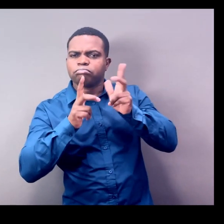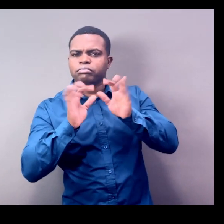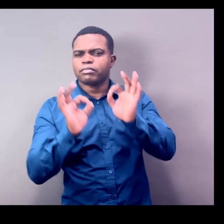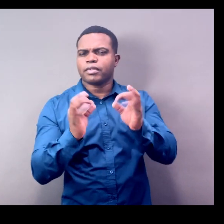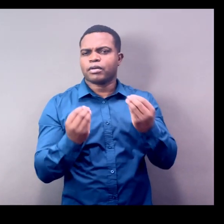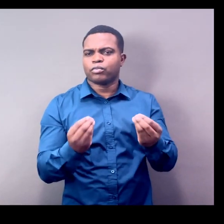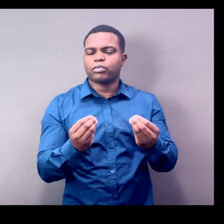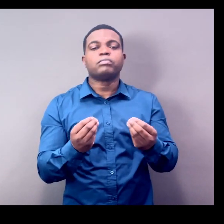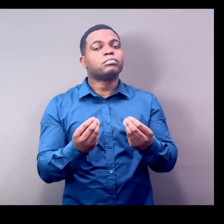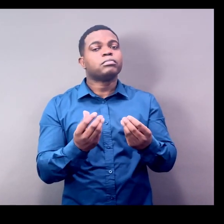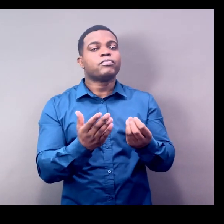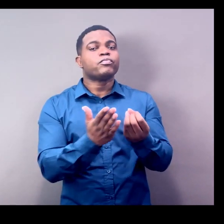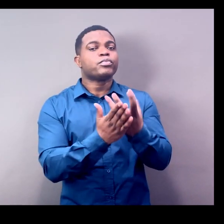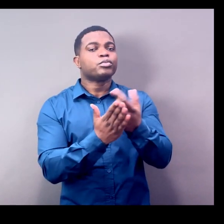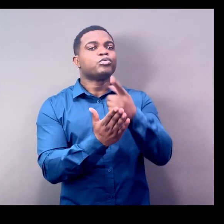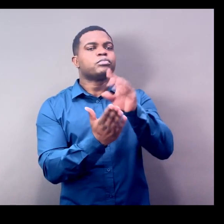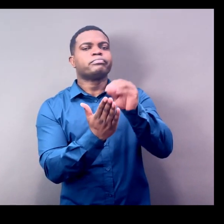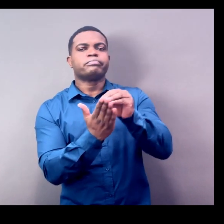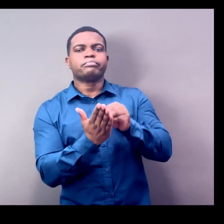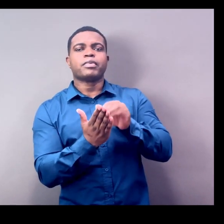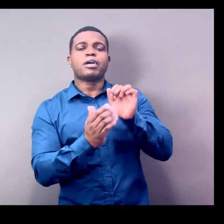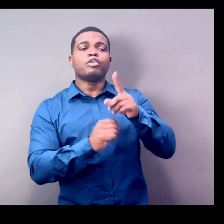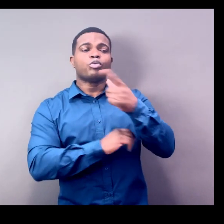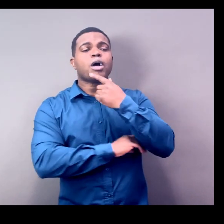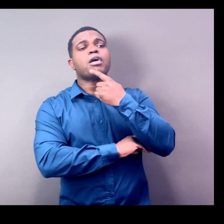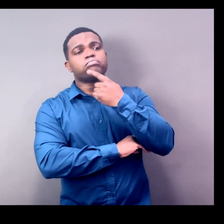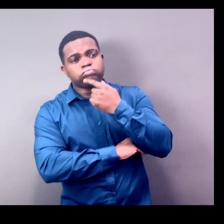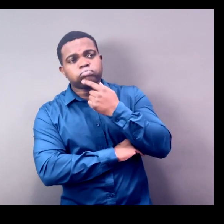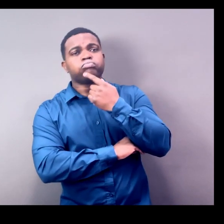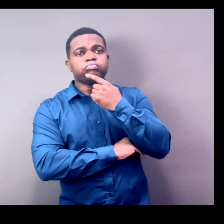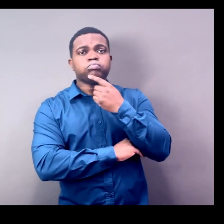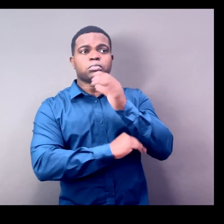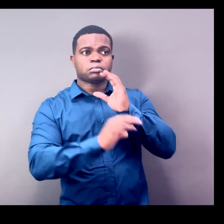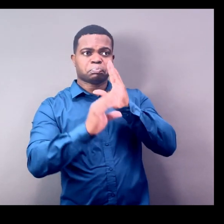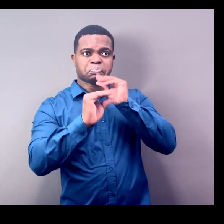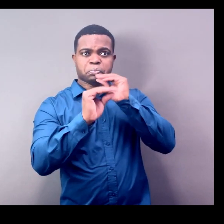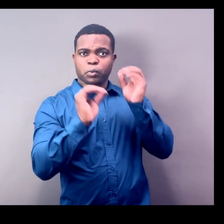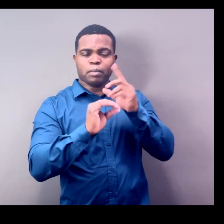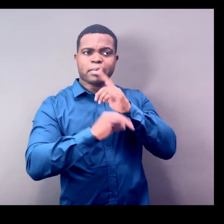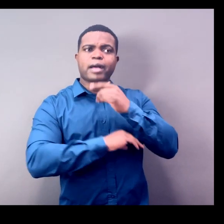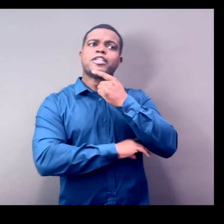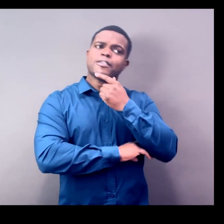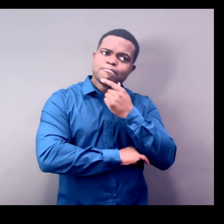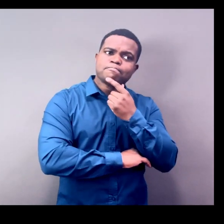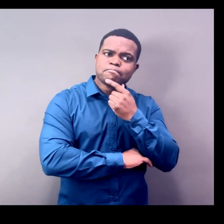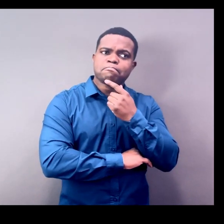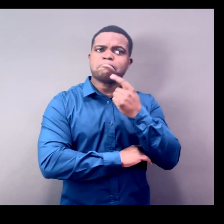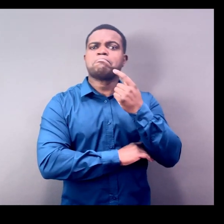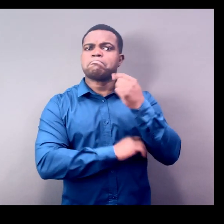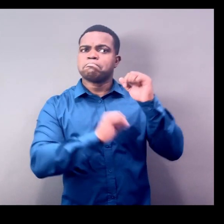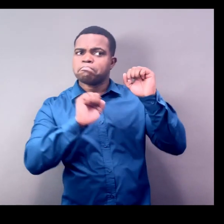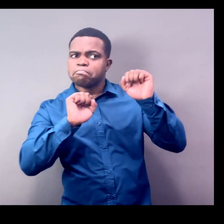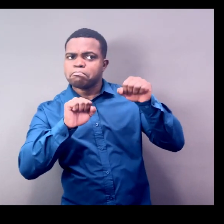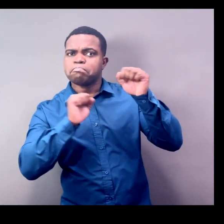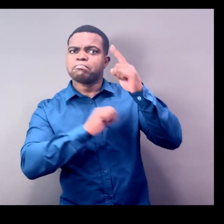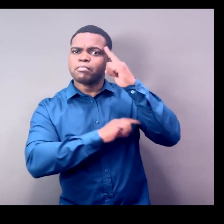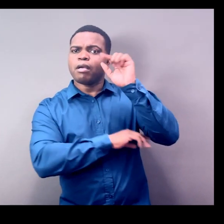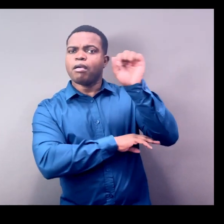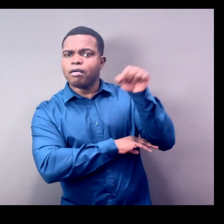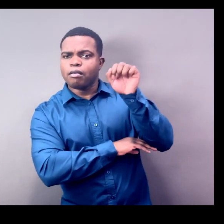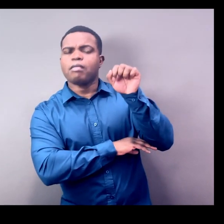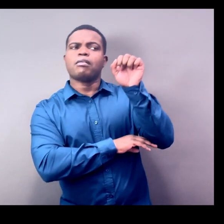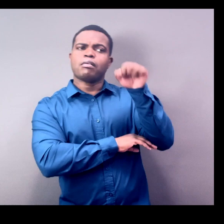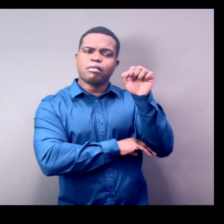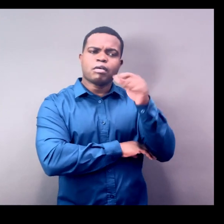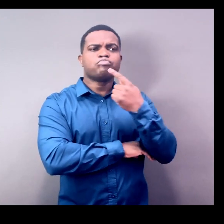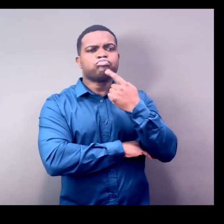full attention. You have to show nonverbal engagement. You have to ask open-ended questions. You have to